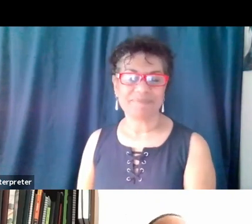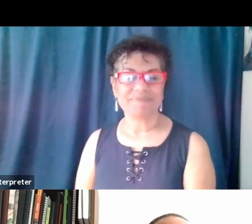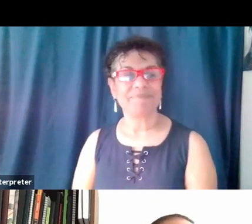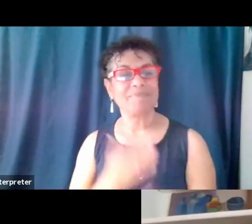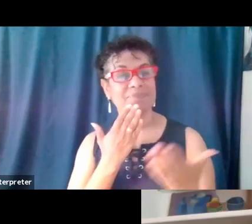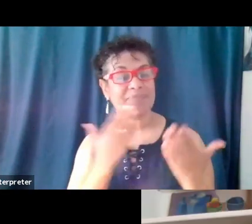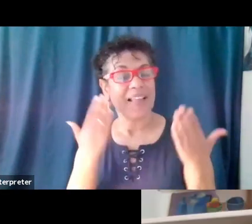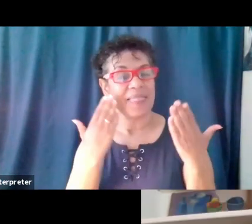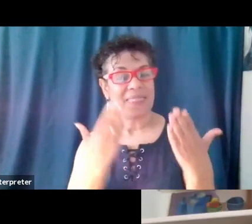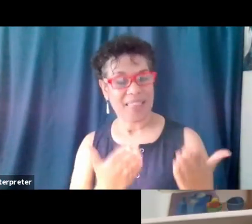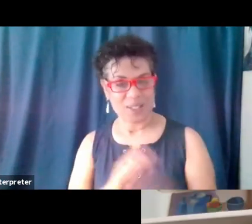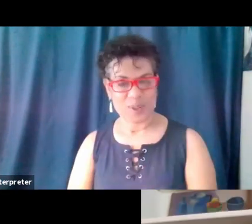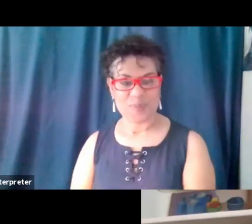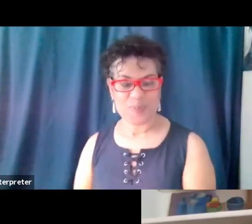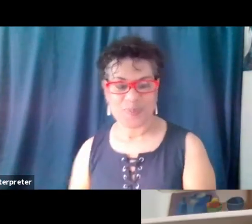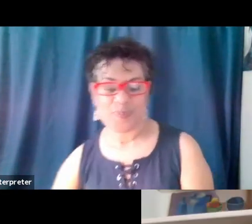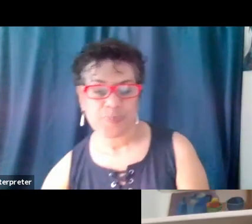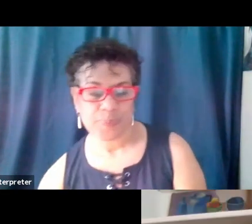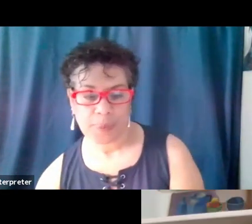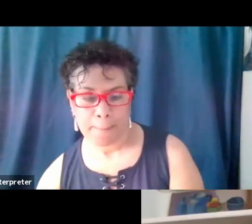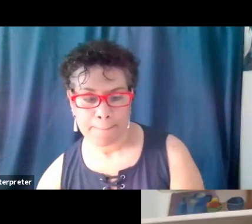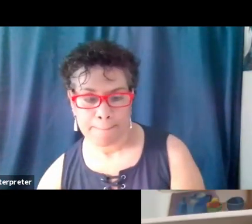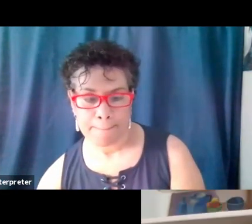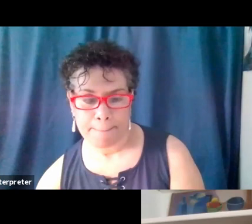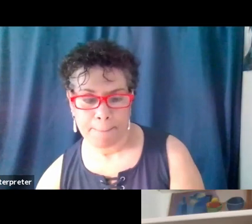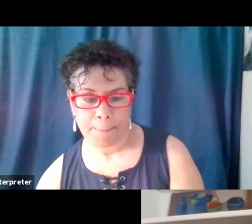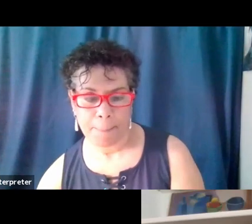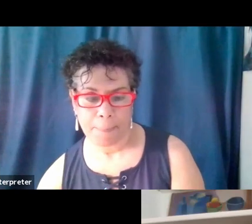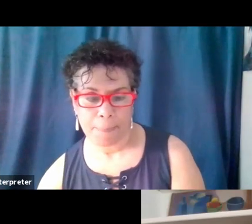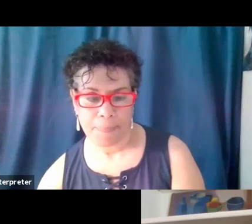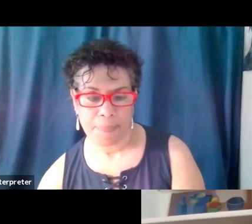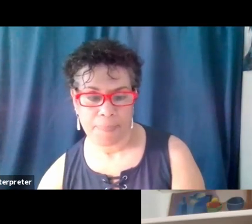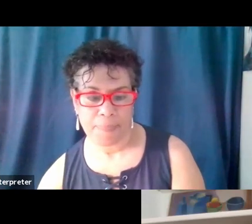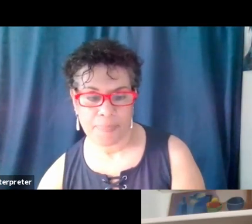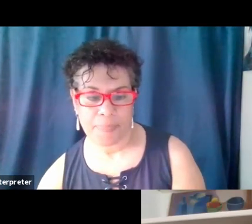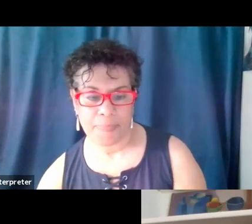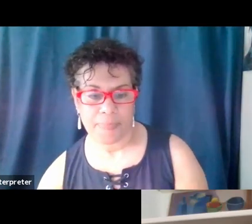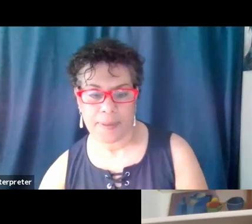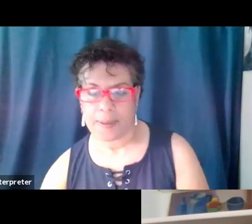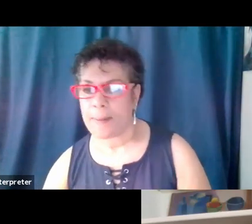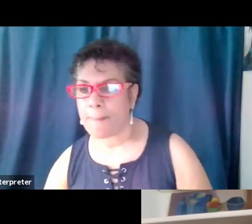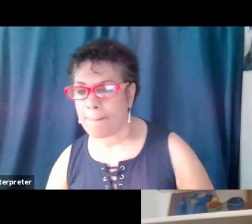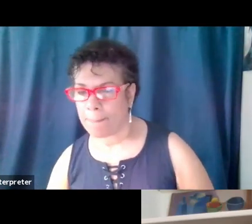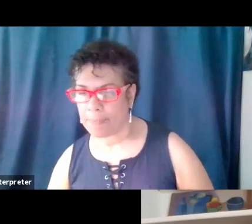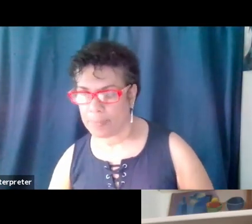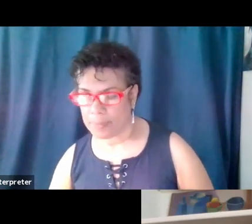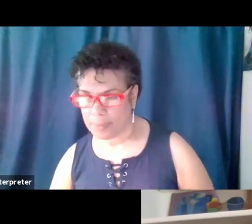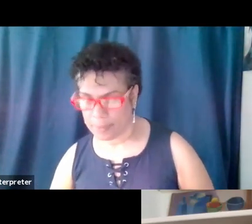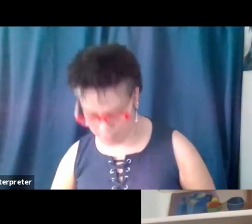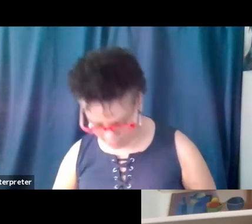Thank you. Okay. Thank you all so much. So Charles, shall we move on to the next one? Neil yes. Gordon, the Discovery Museum. And